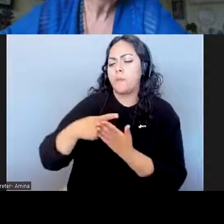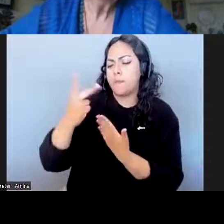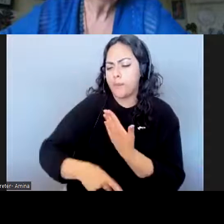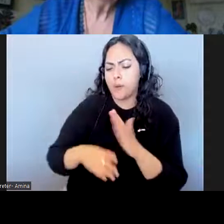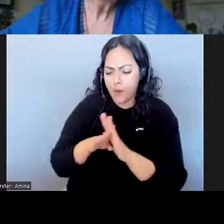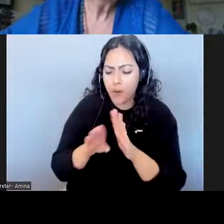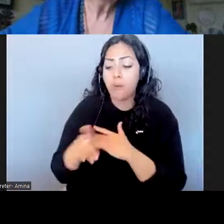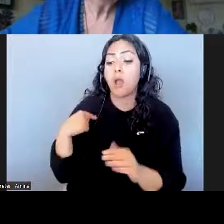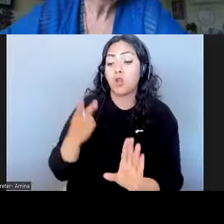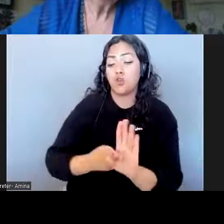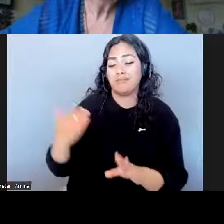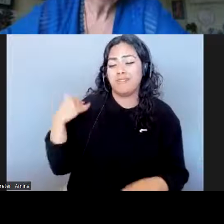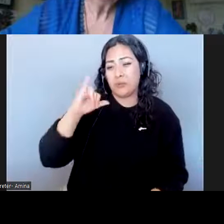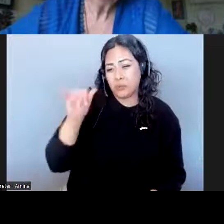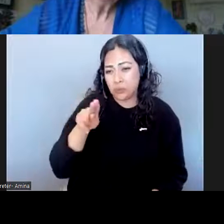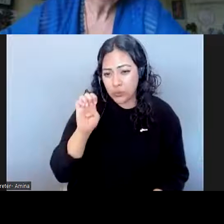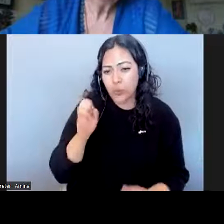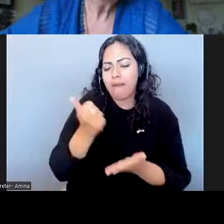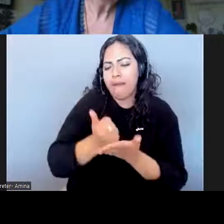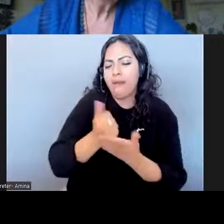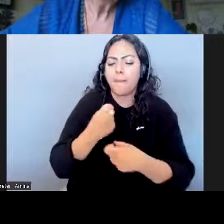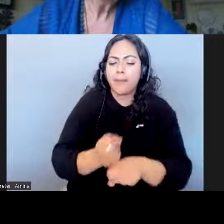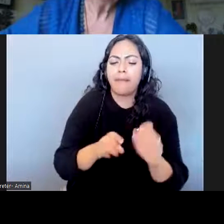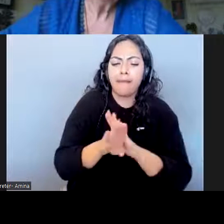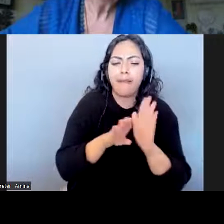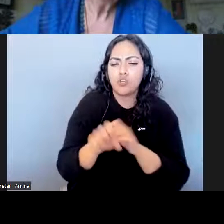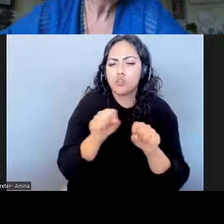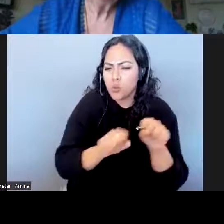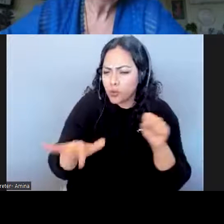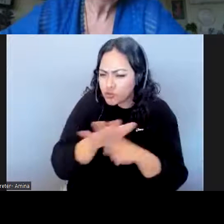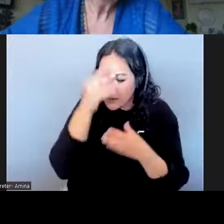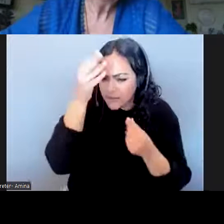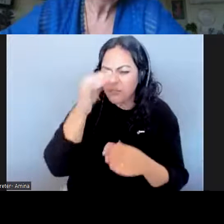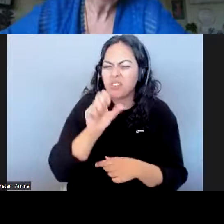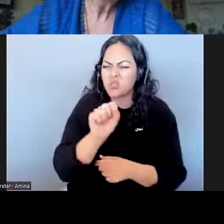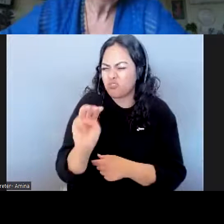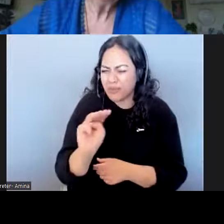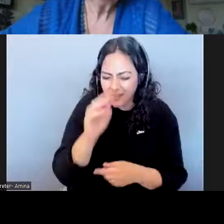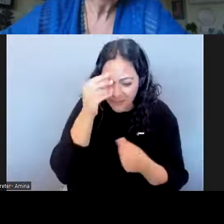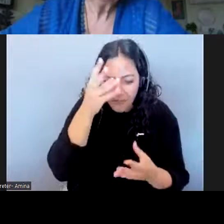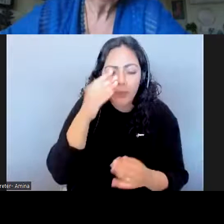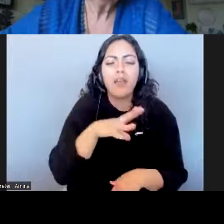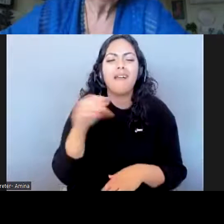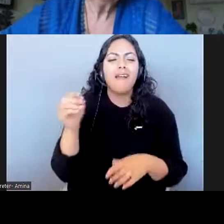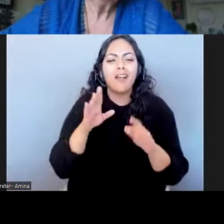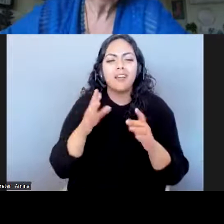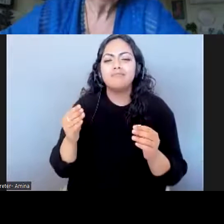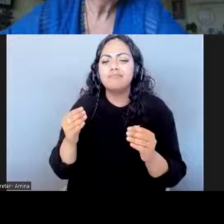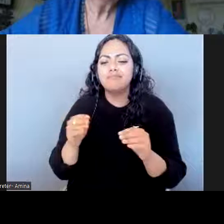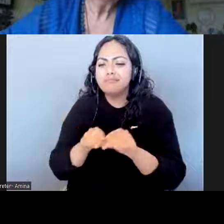joined last June to help make social media content and spread awareness of all of the great work that many groups are